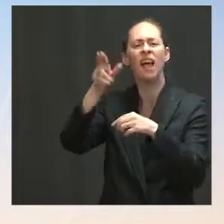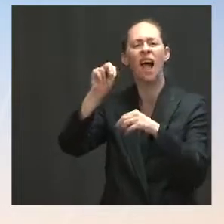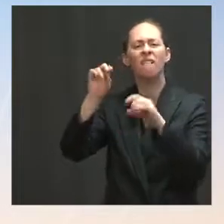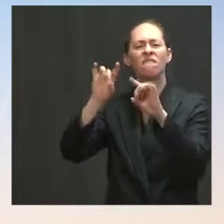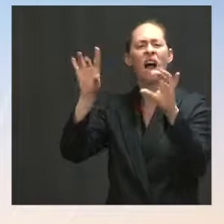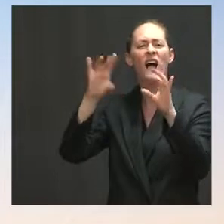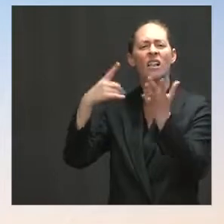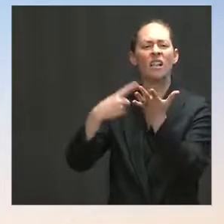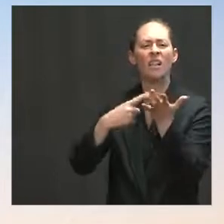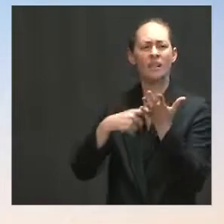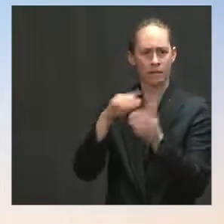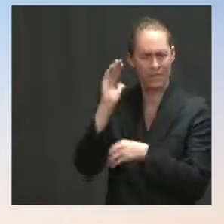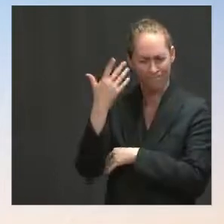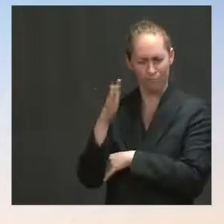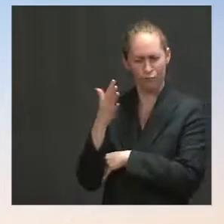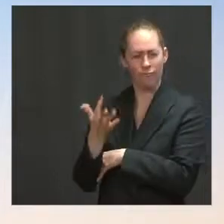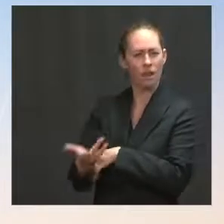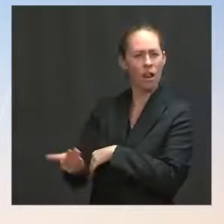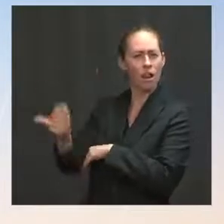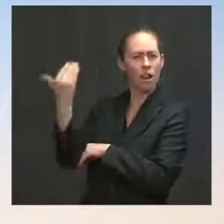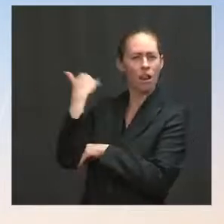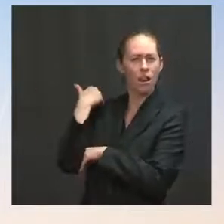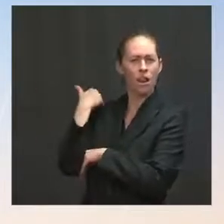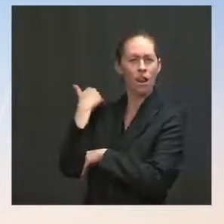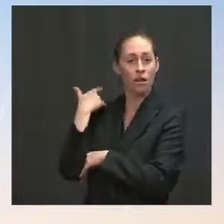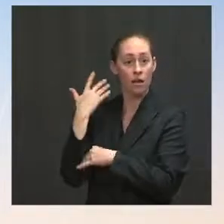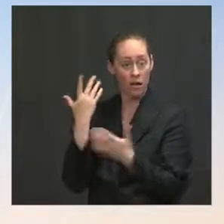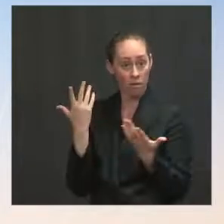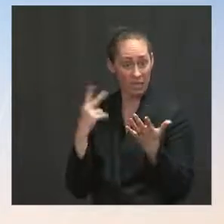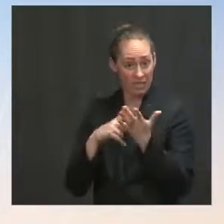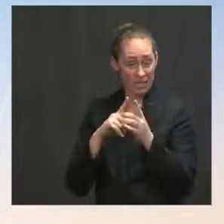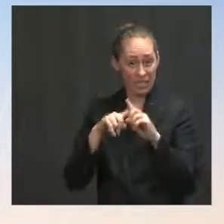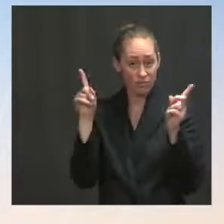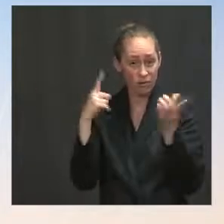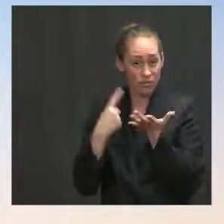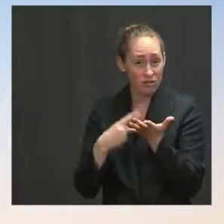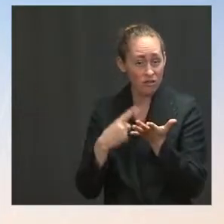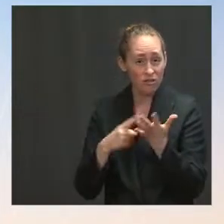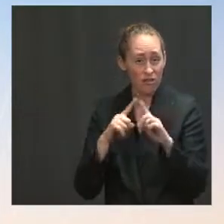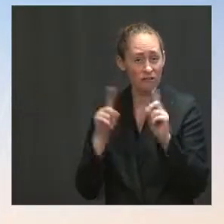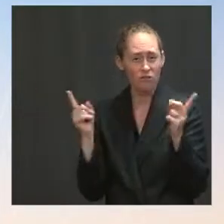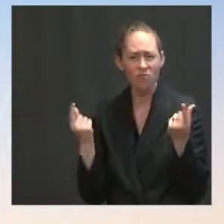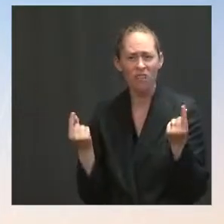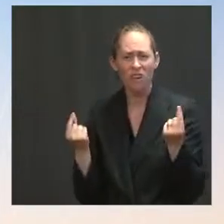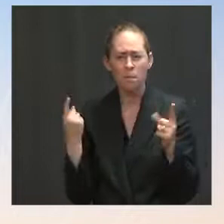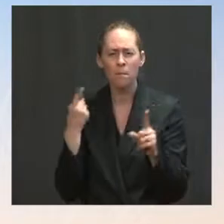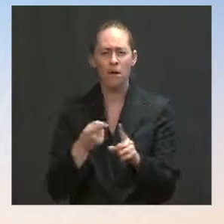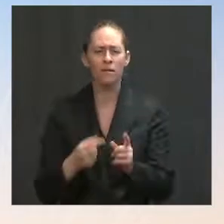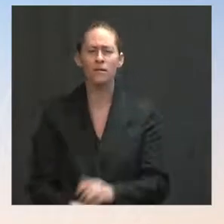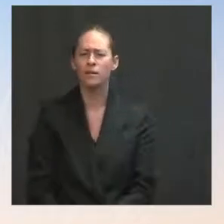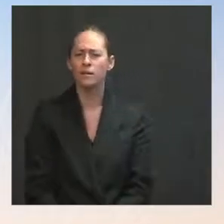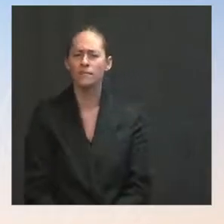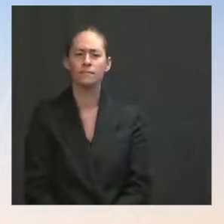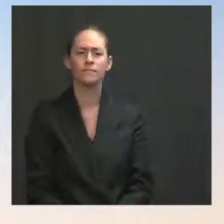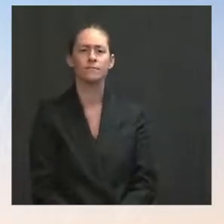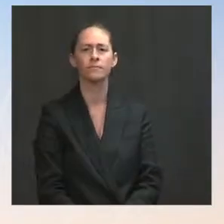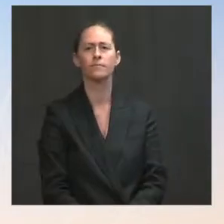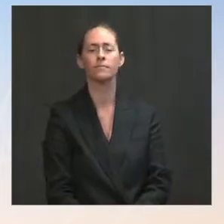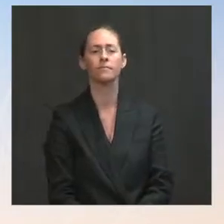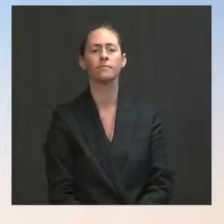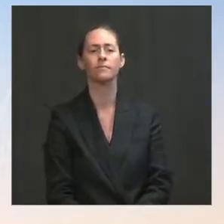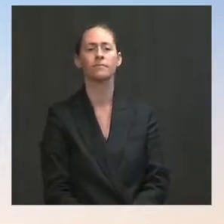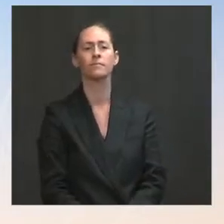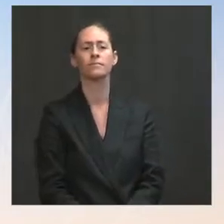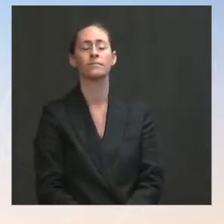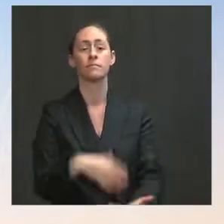ago. Should we expect to hear something different today than he has so far said about this issue? Well, I would say first that rising crime has